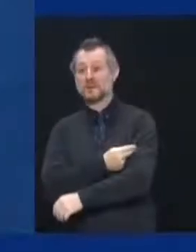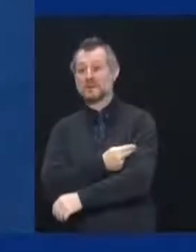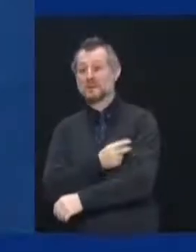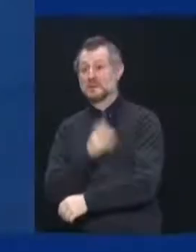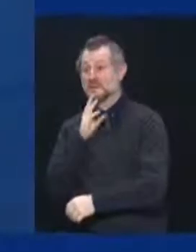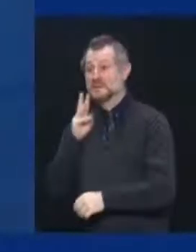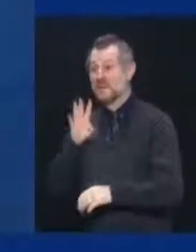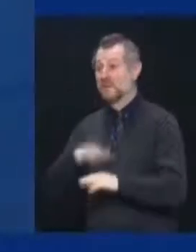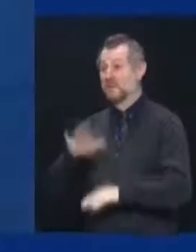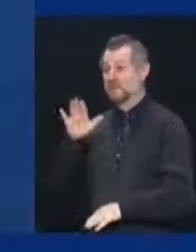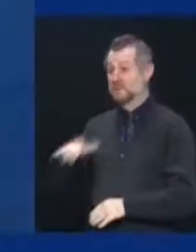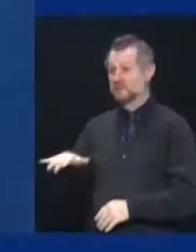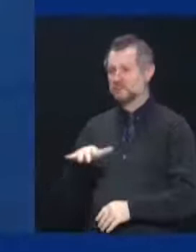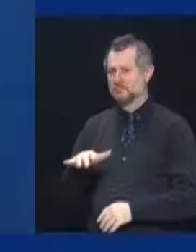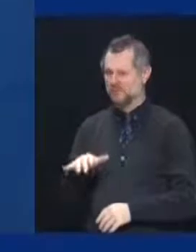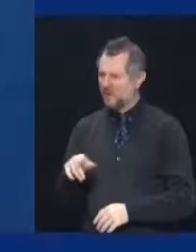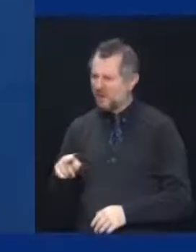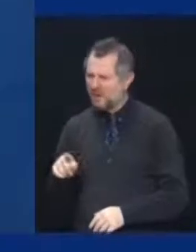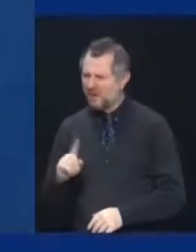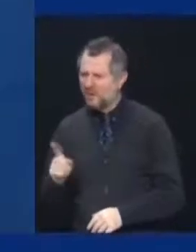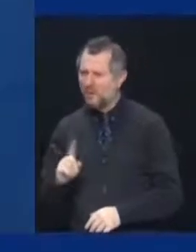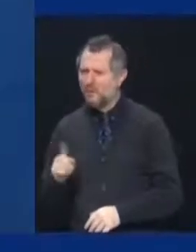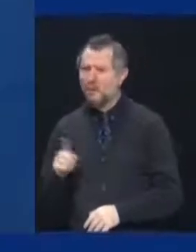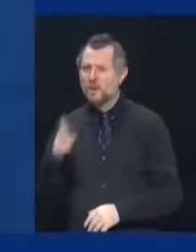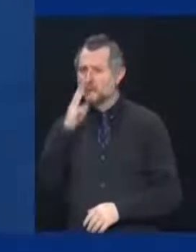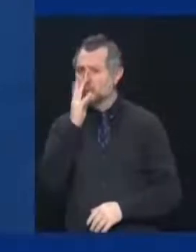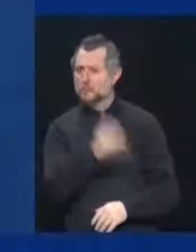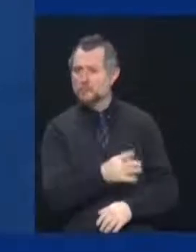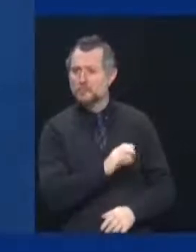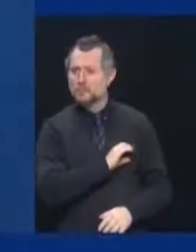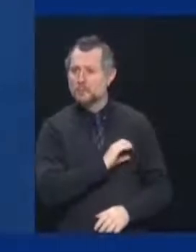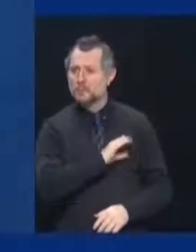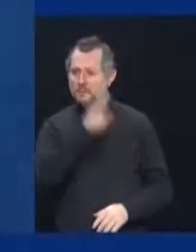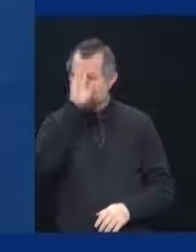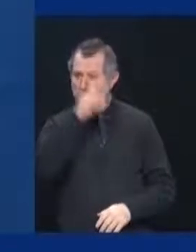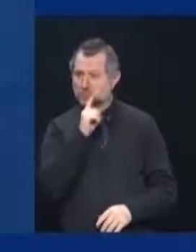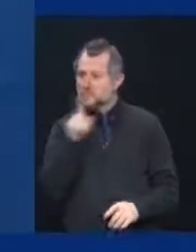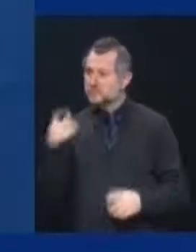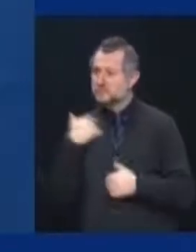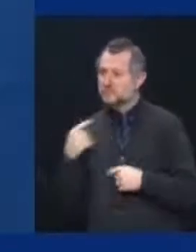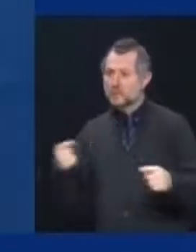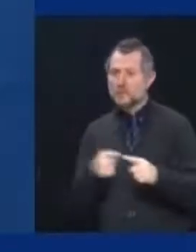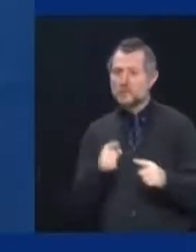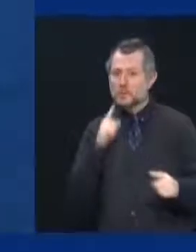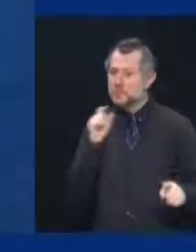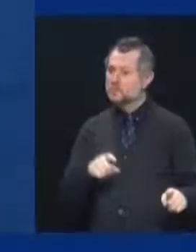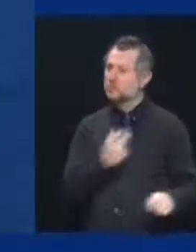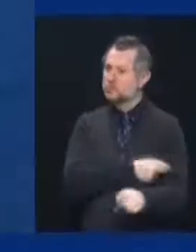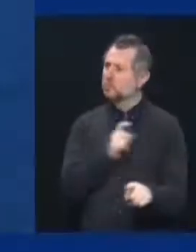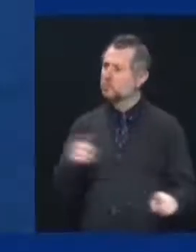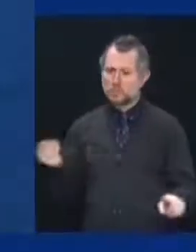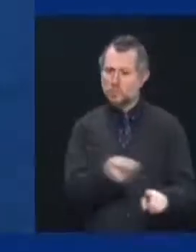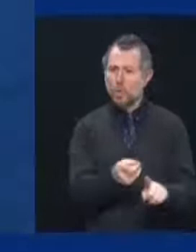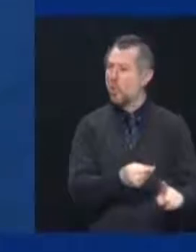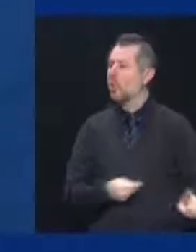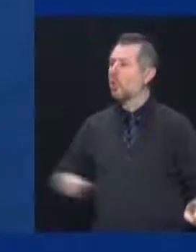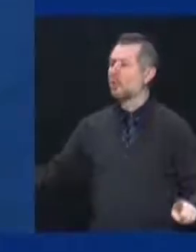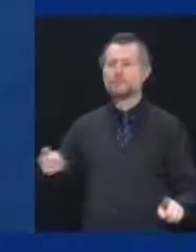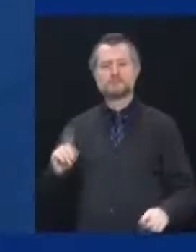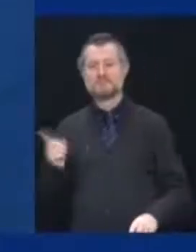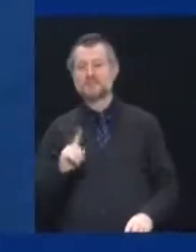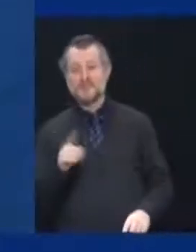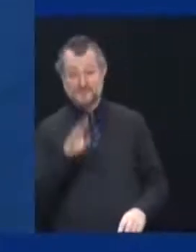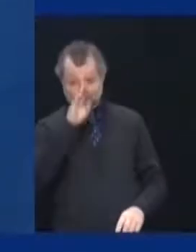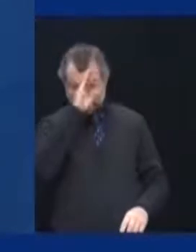plus, then the police, the fire, the teachers wind up shortchanged. Likewise, if a